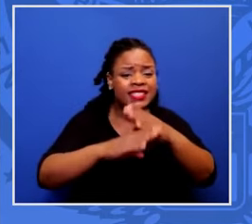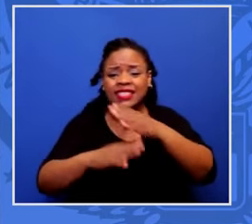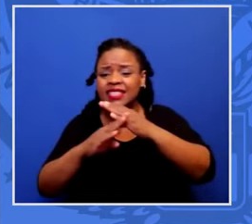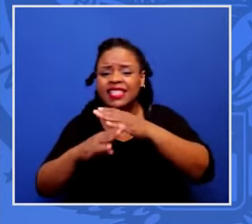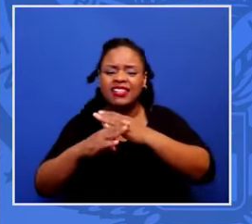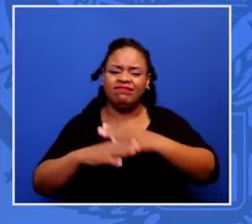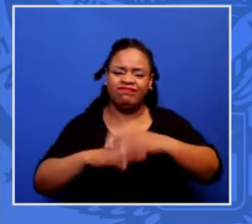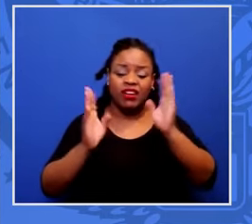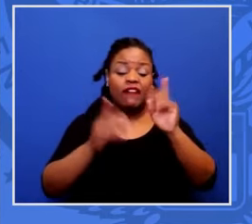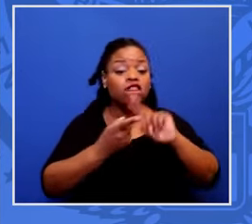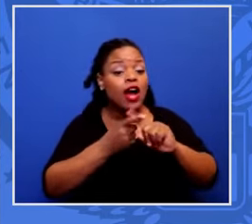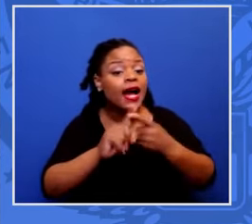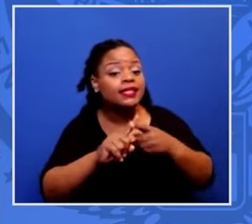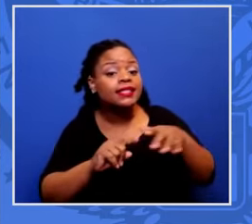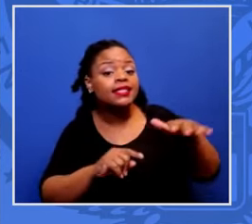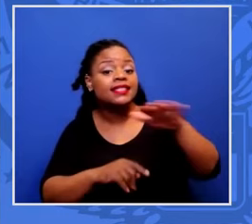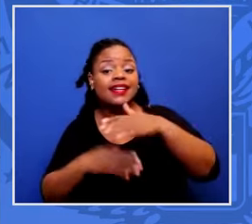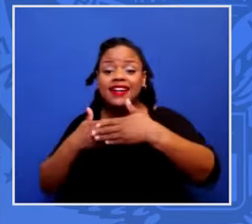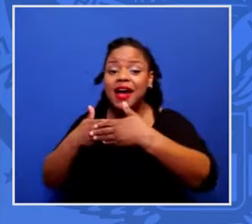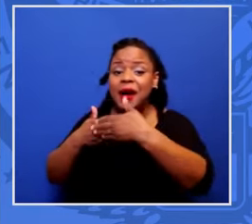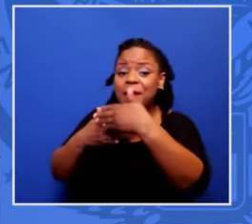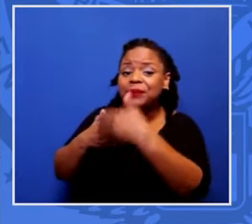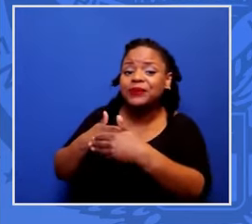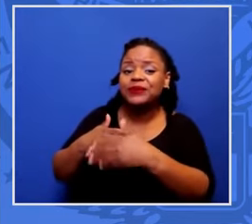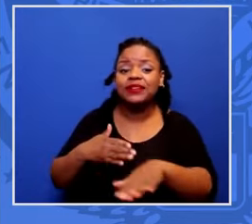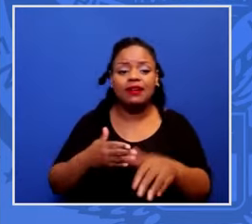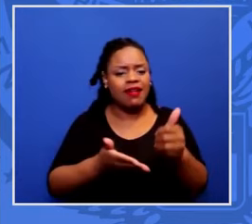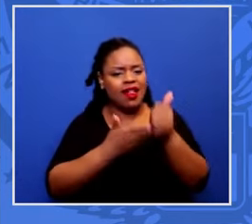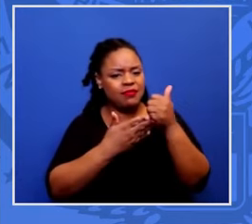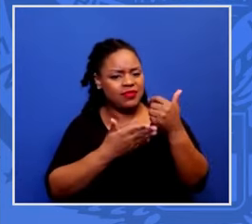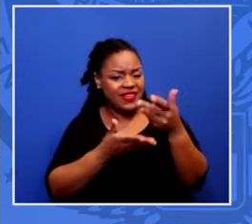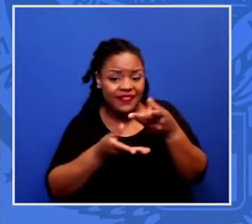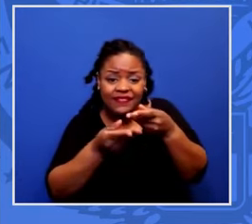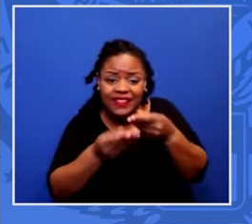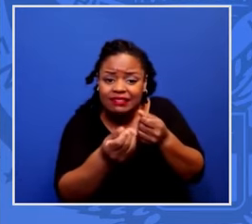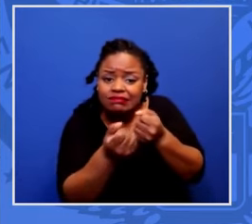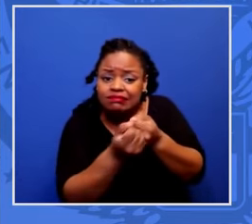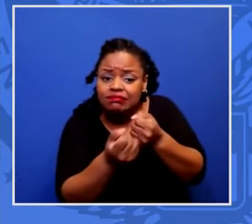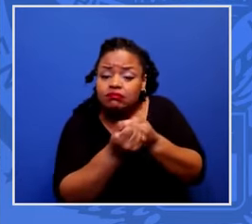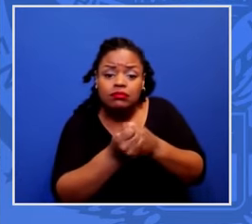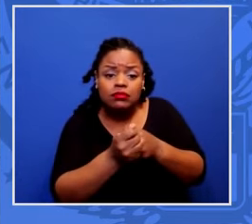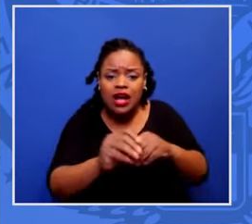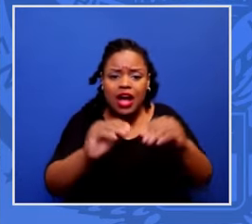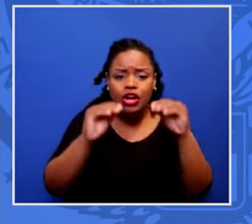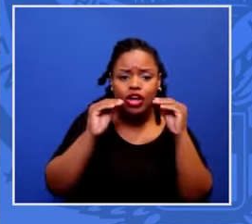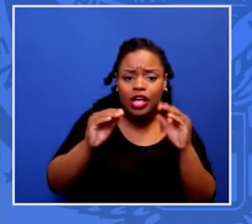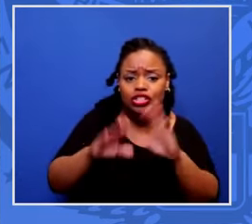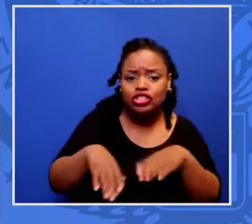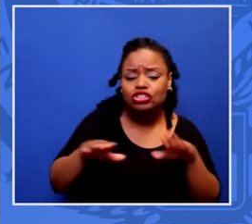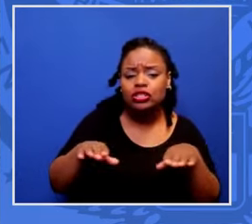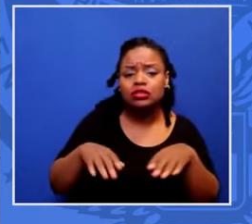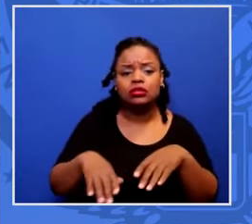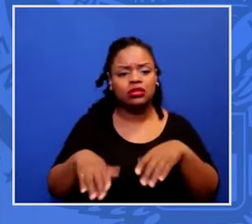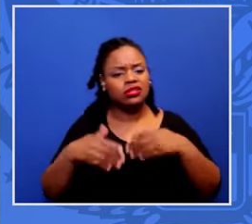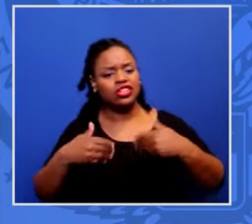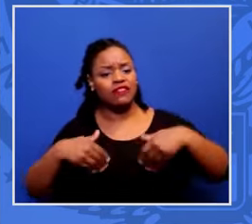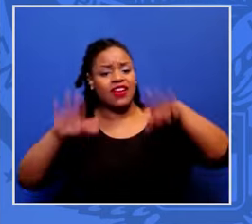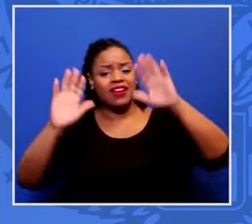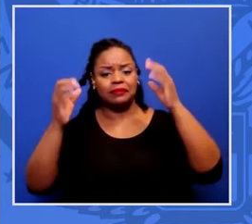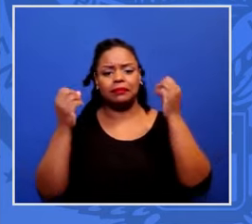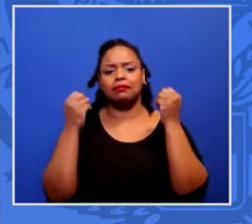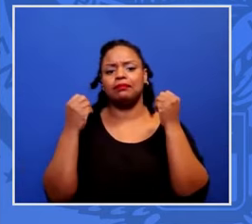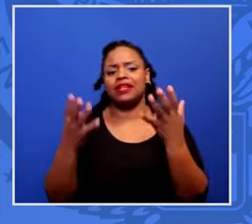hungry. They educate our children and make sacrifices, both personal and professional, to help us all hang